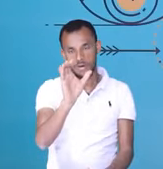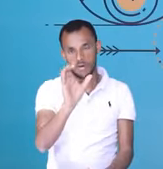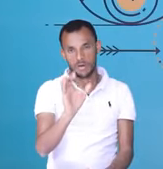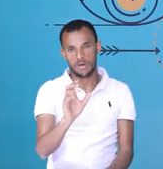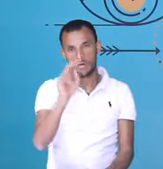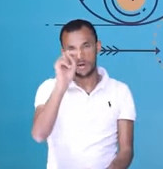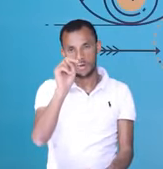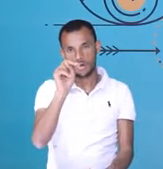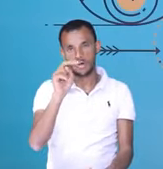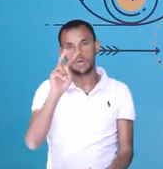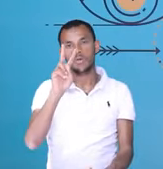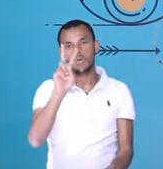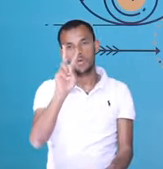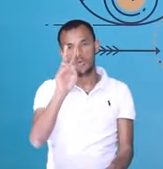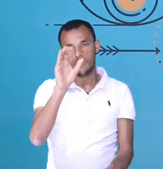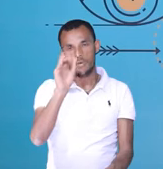of n2O5.